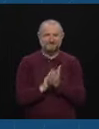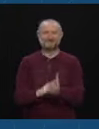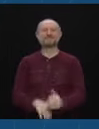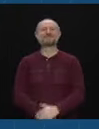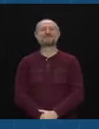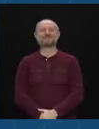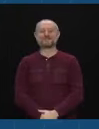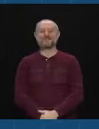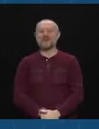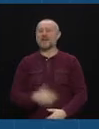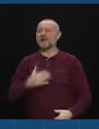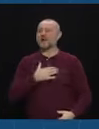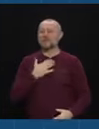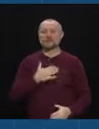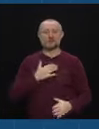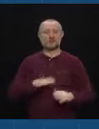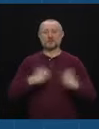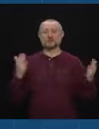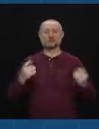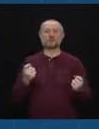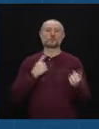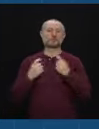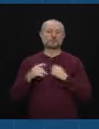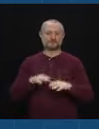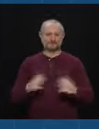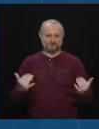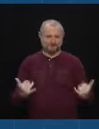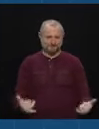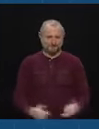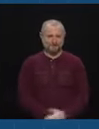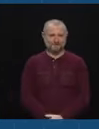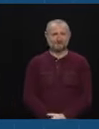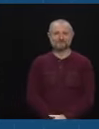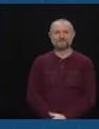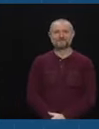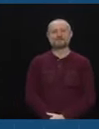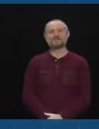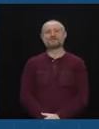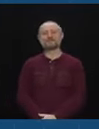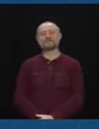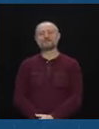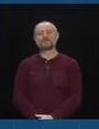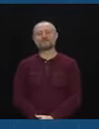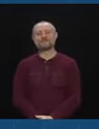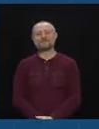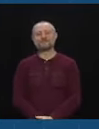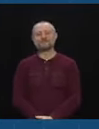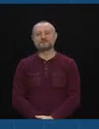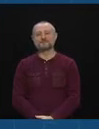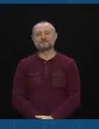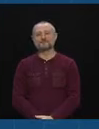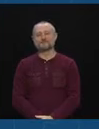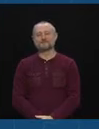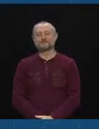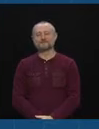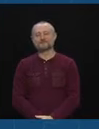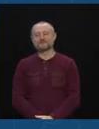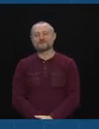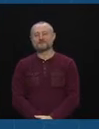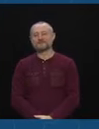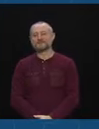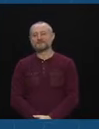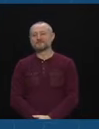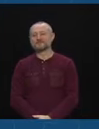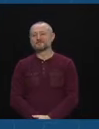Happy to take a couple questions. And it's hard to hear, so there's a mic in the back. Let's have